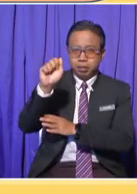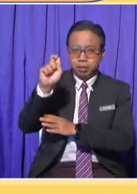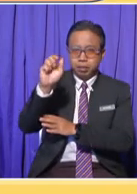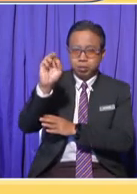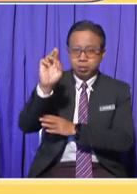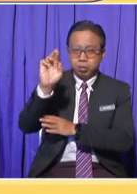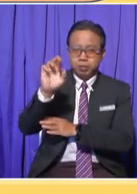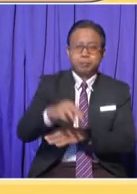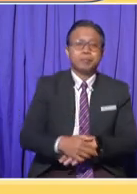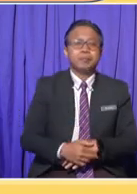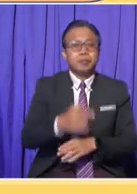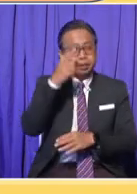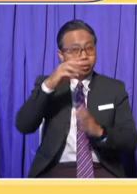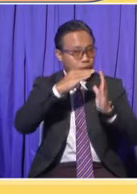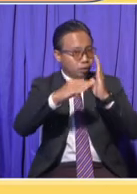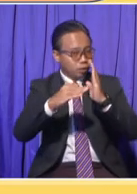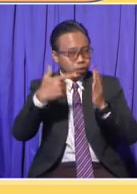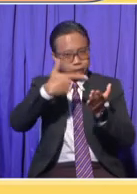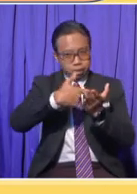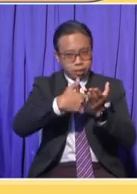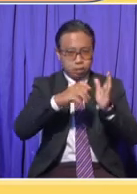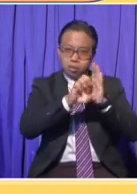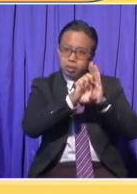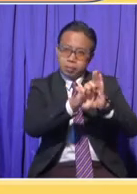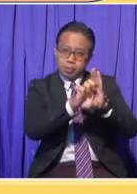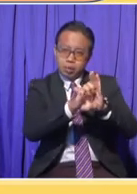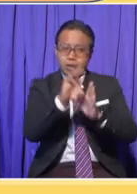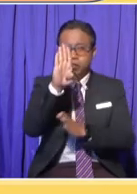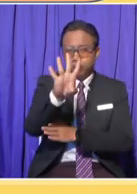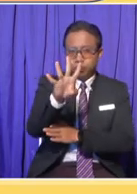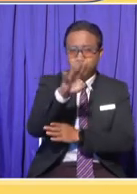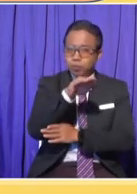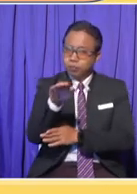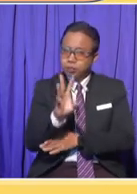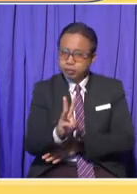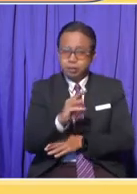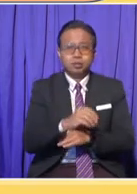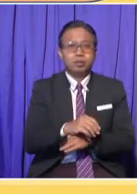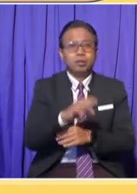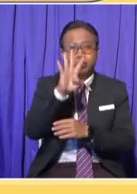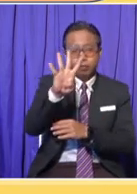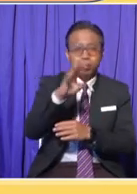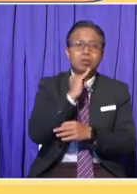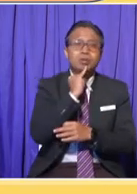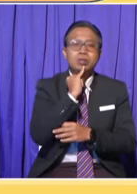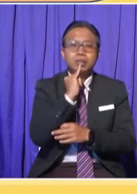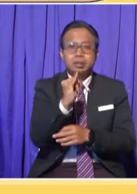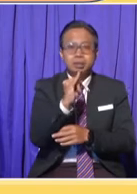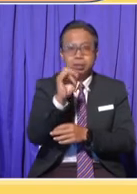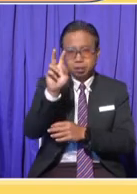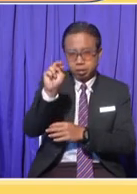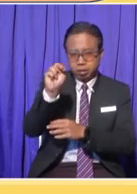Let's see the fraction again. For example, 4/6. 4 is